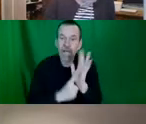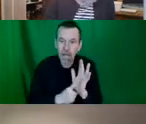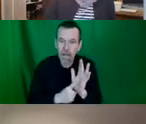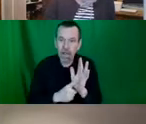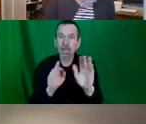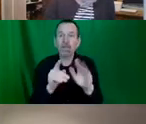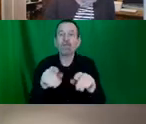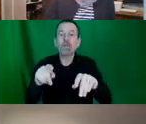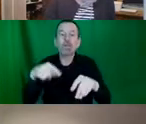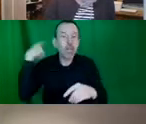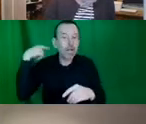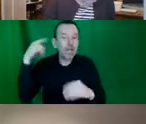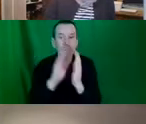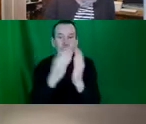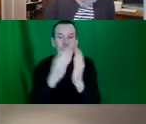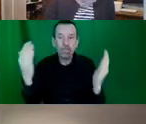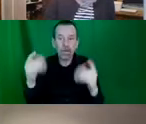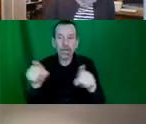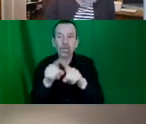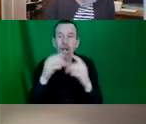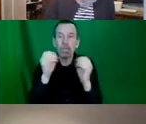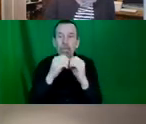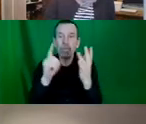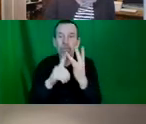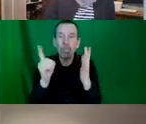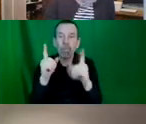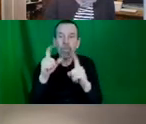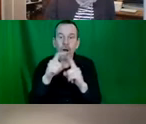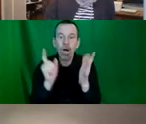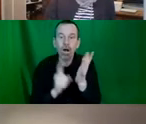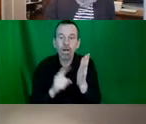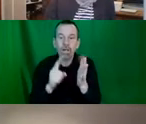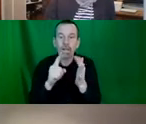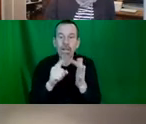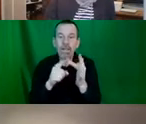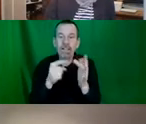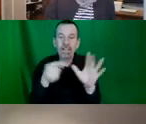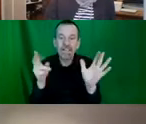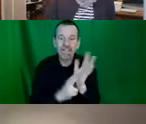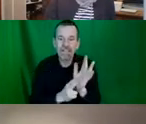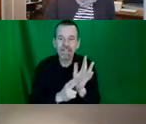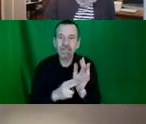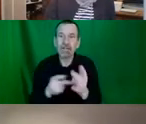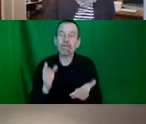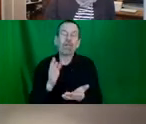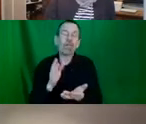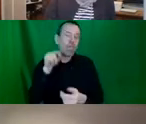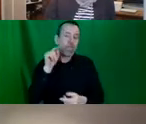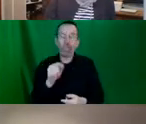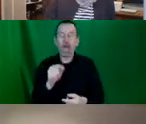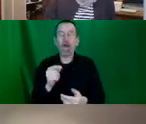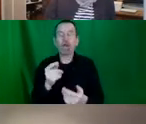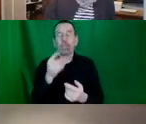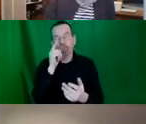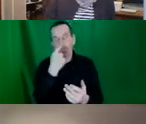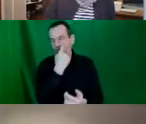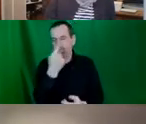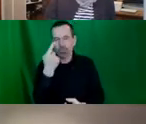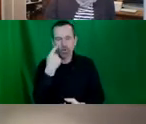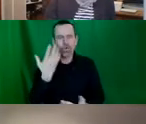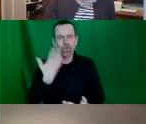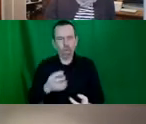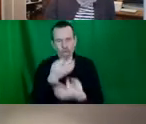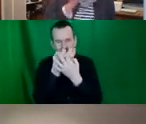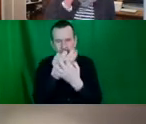Bodleian. Whilst on these placements, I was made aware of my desire to work as a conservator within a working library with an exhibition and